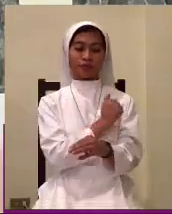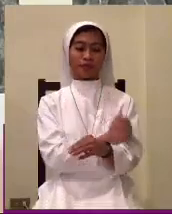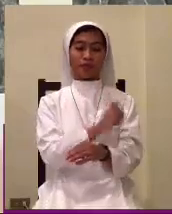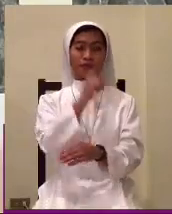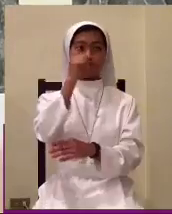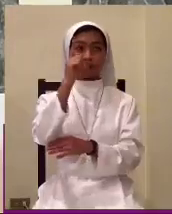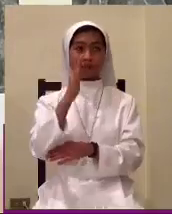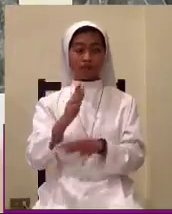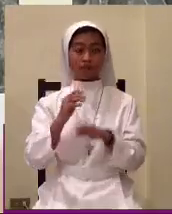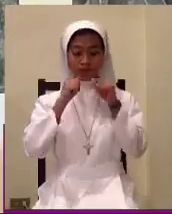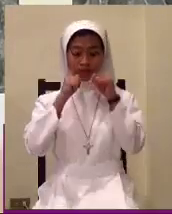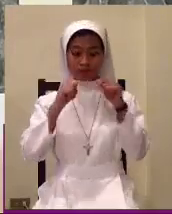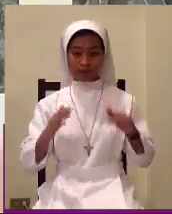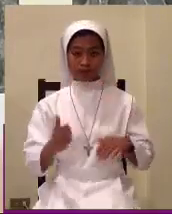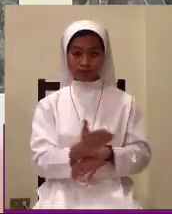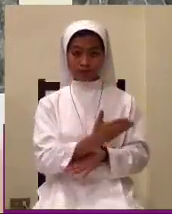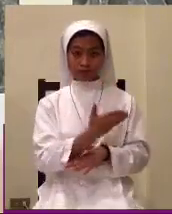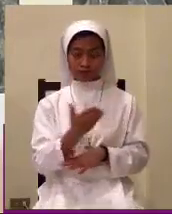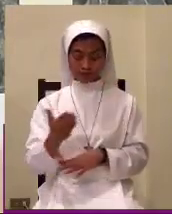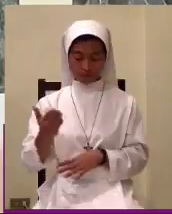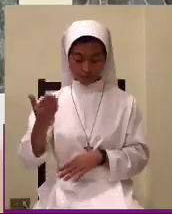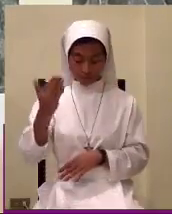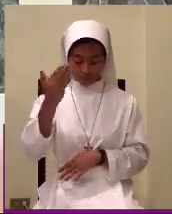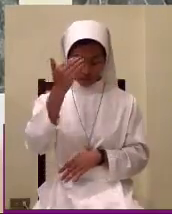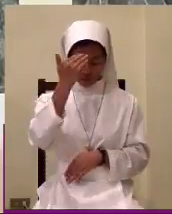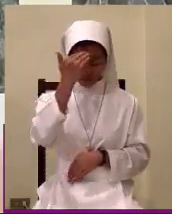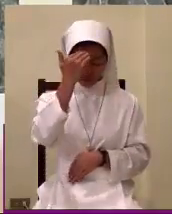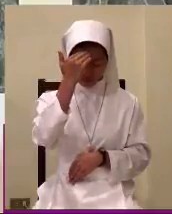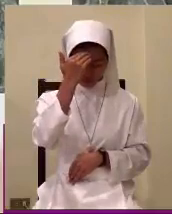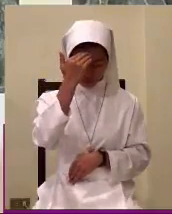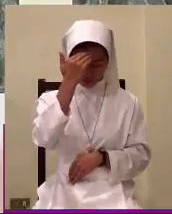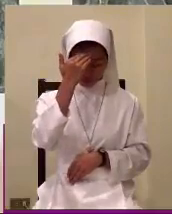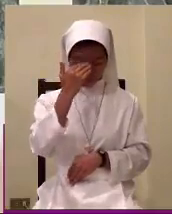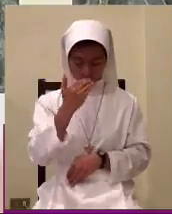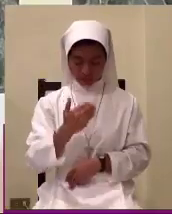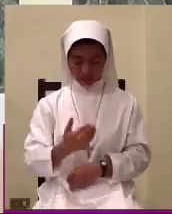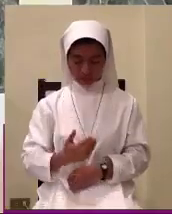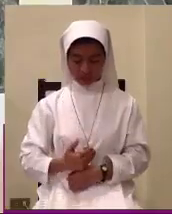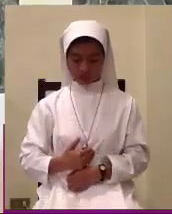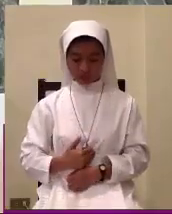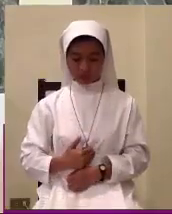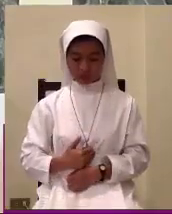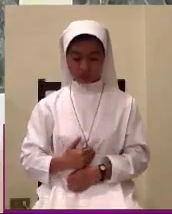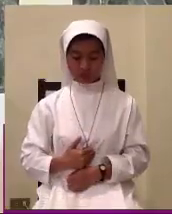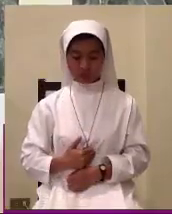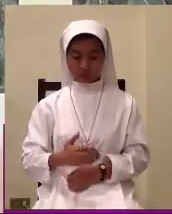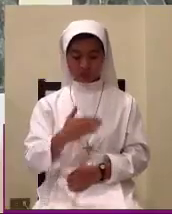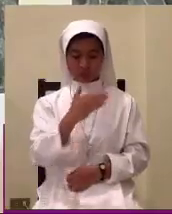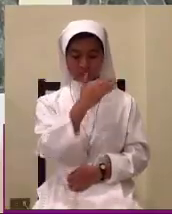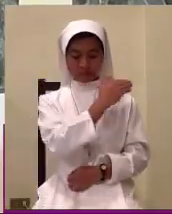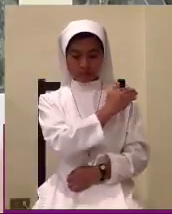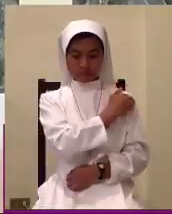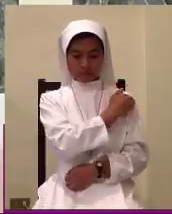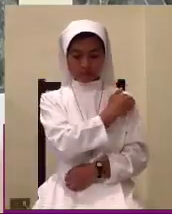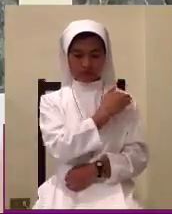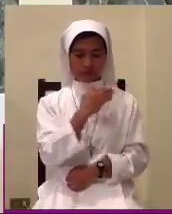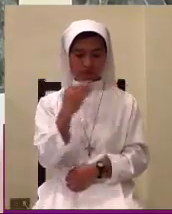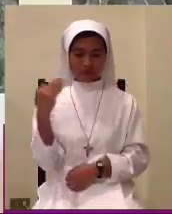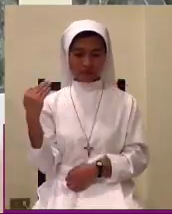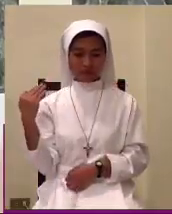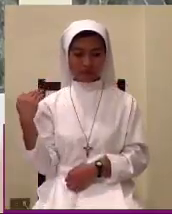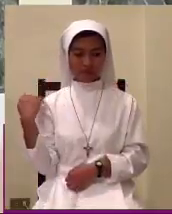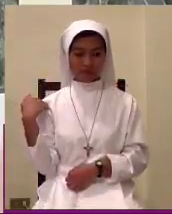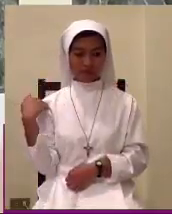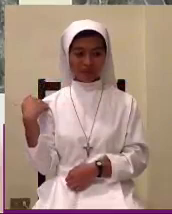God bless you, the Father, and the Son, and the